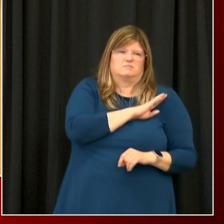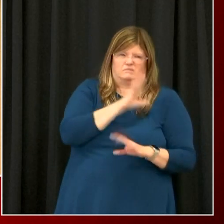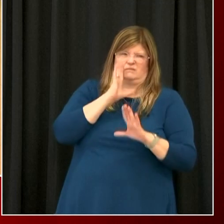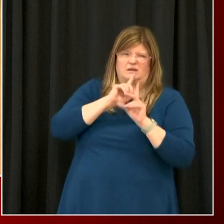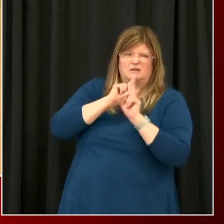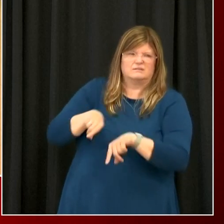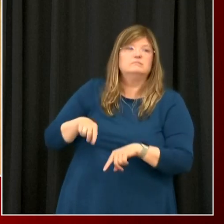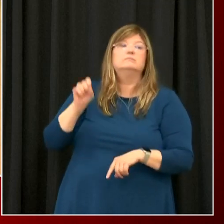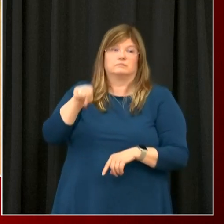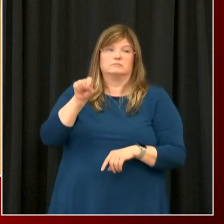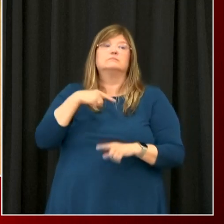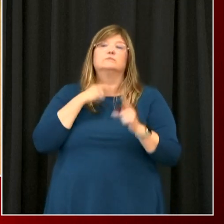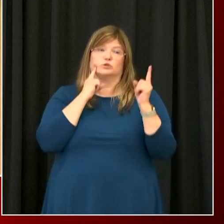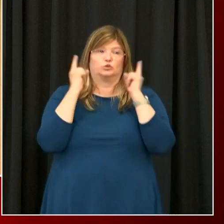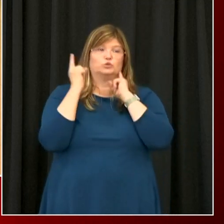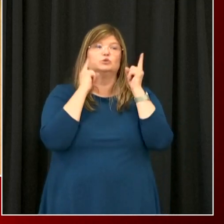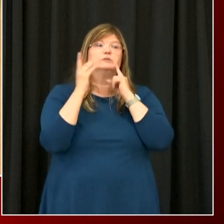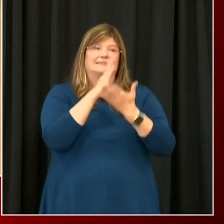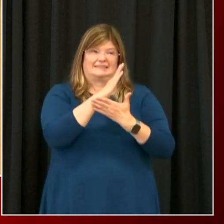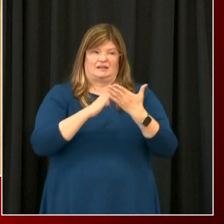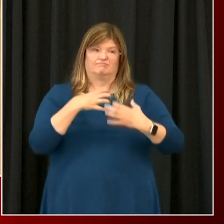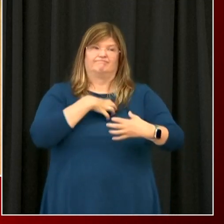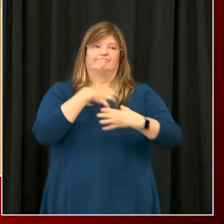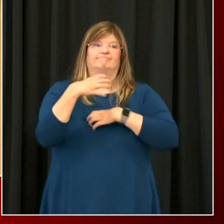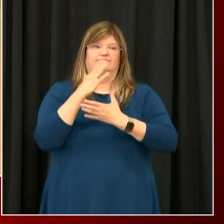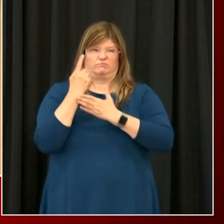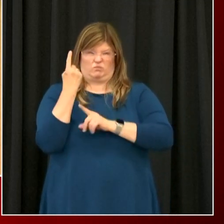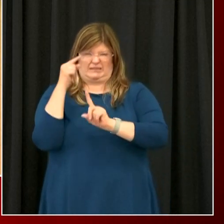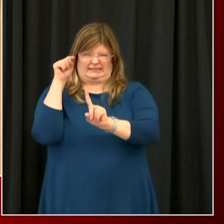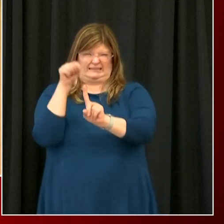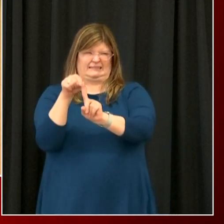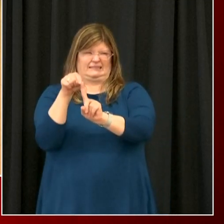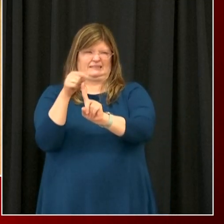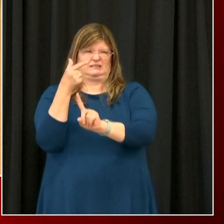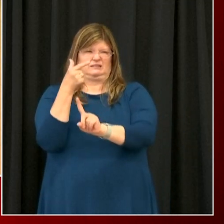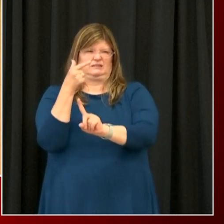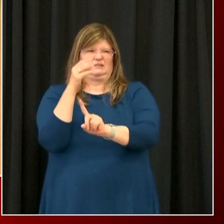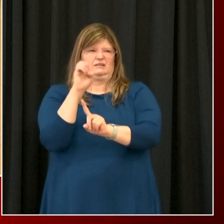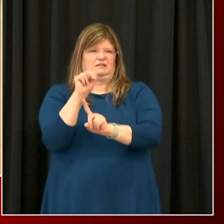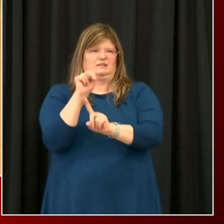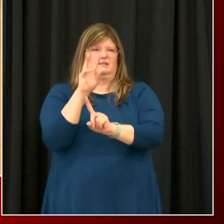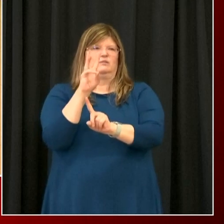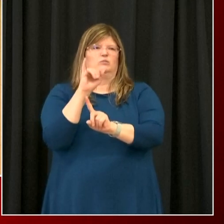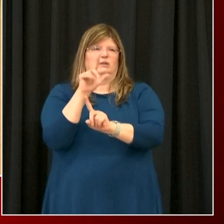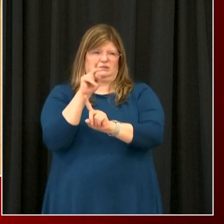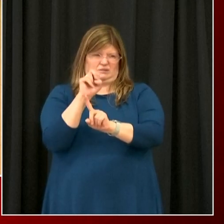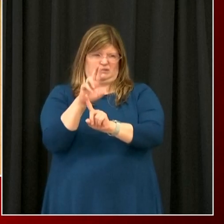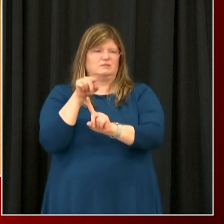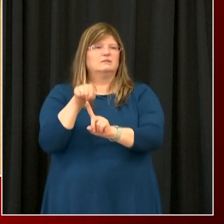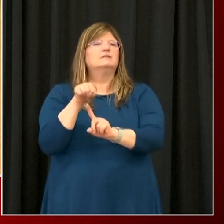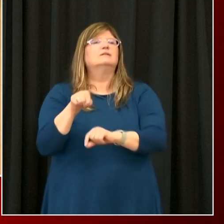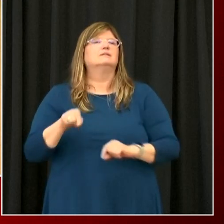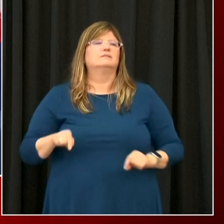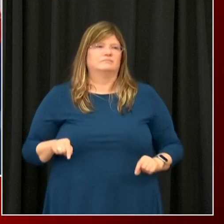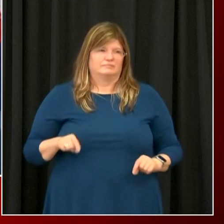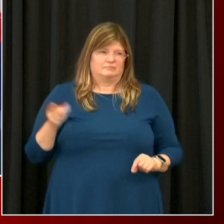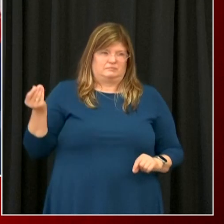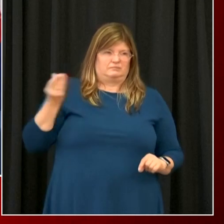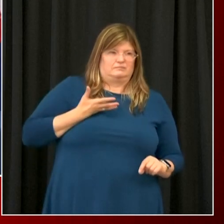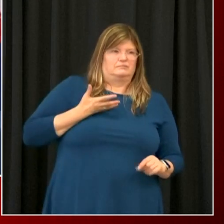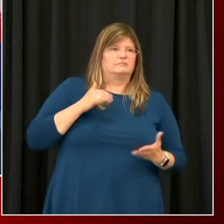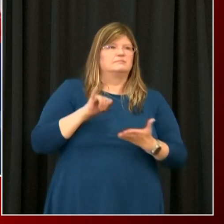heard some rumblings, but the General Walker confirmed with me that that there was some